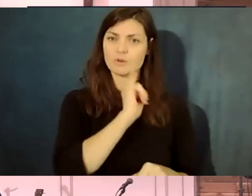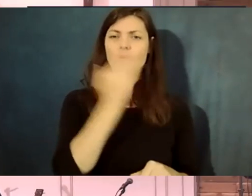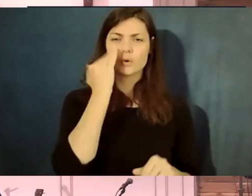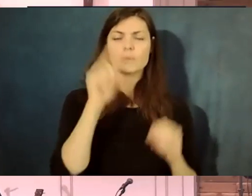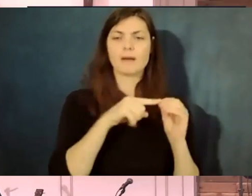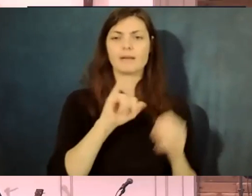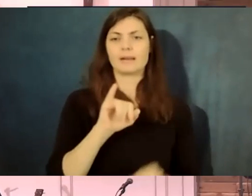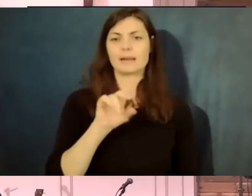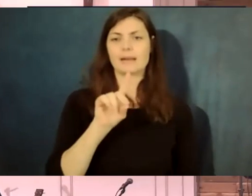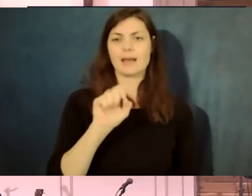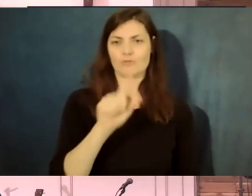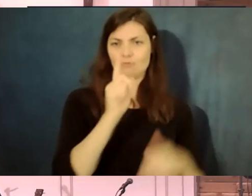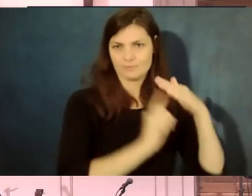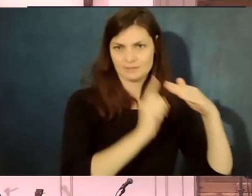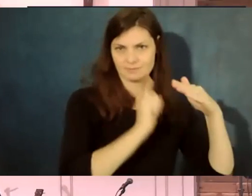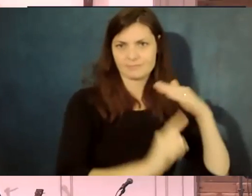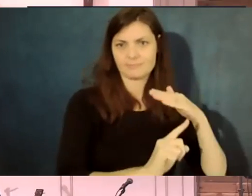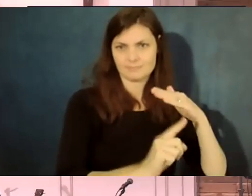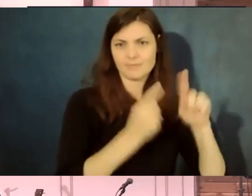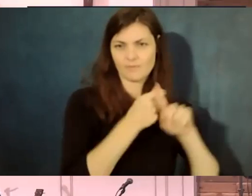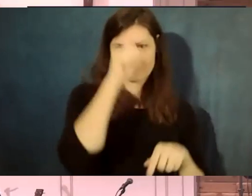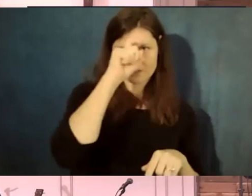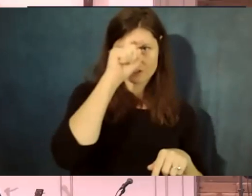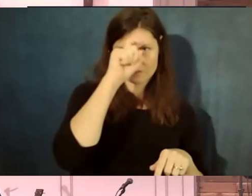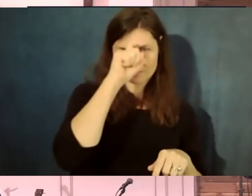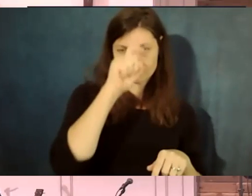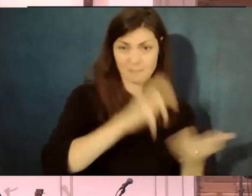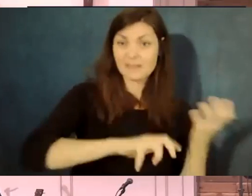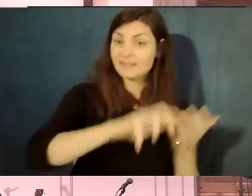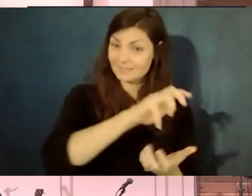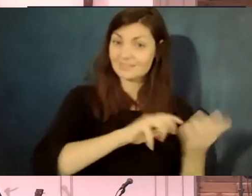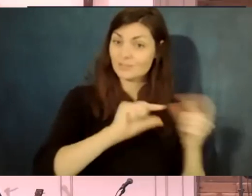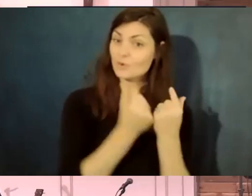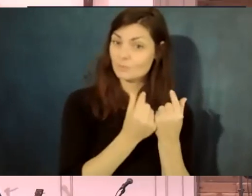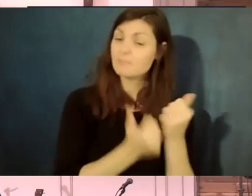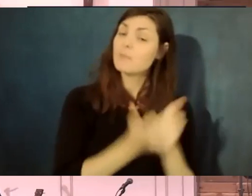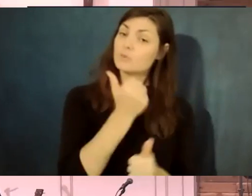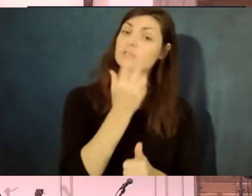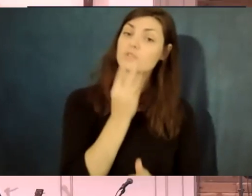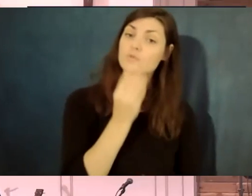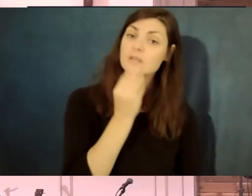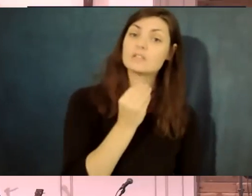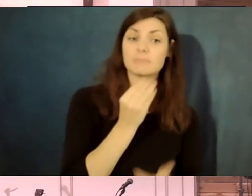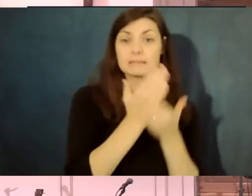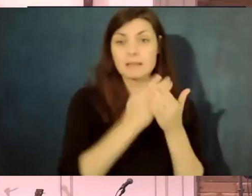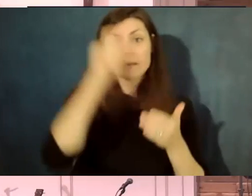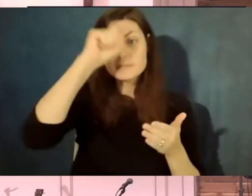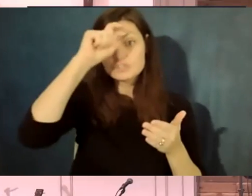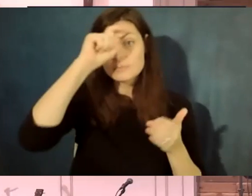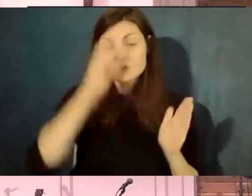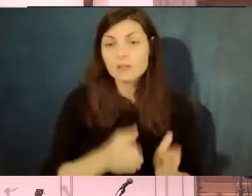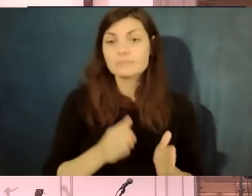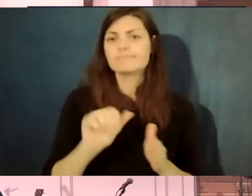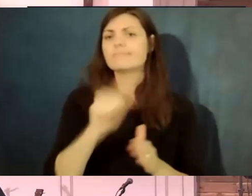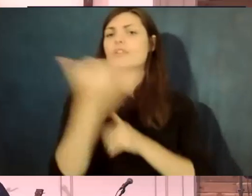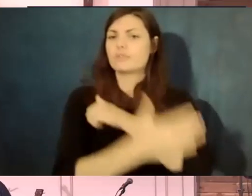mostly Jewish people, but it's a mixed multitude with them. So there's Egyptians, there's people from other nations